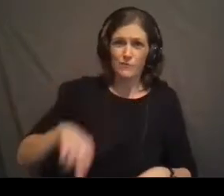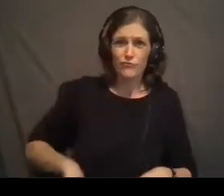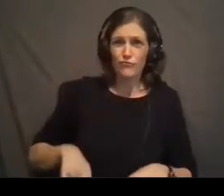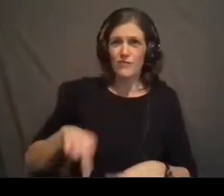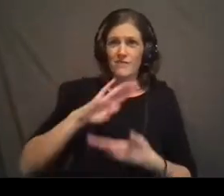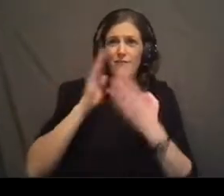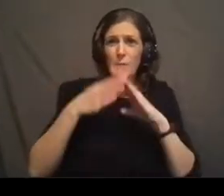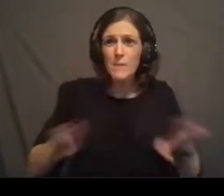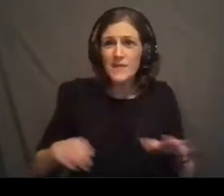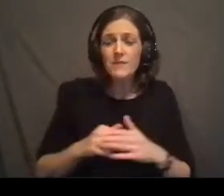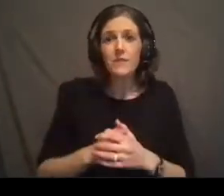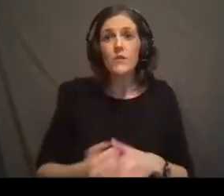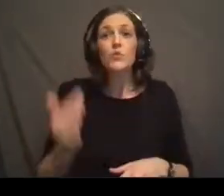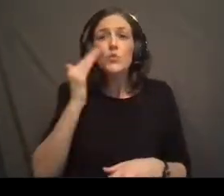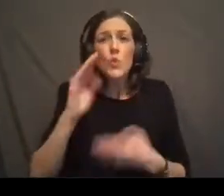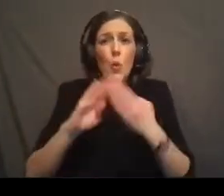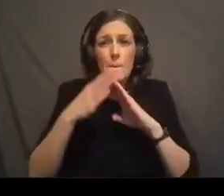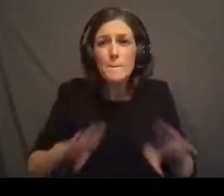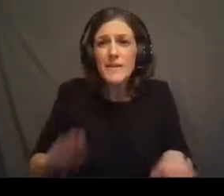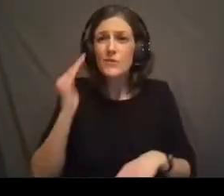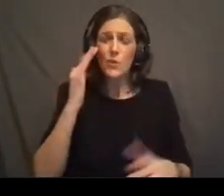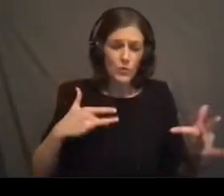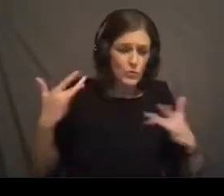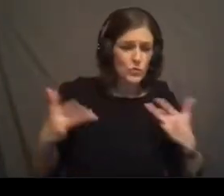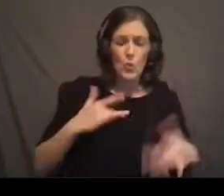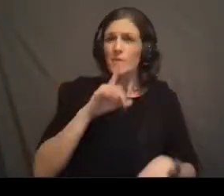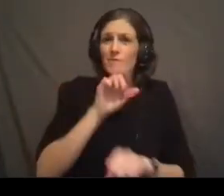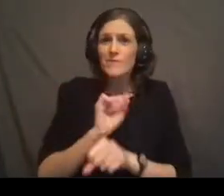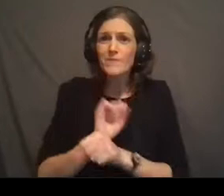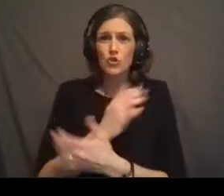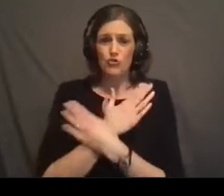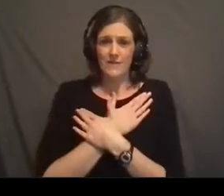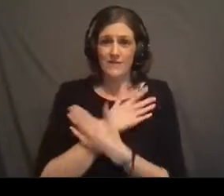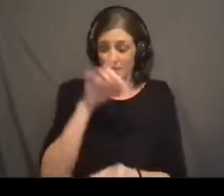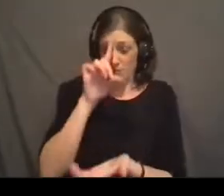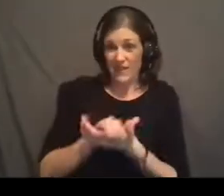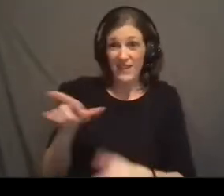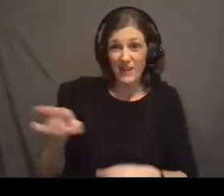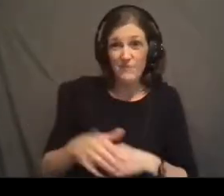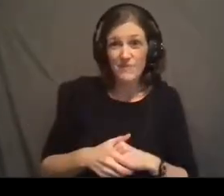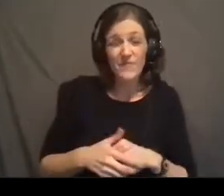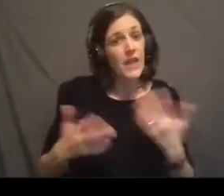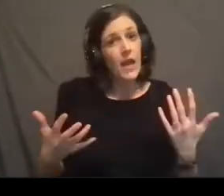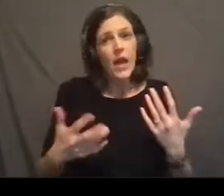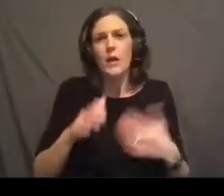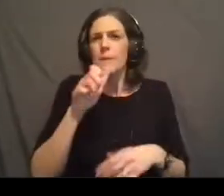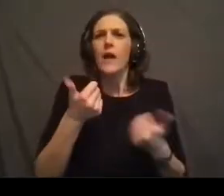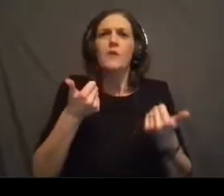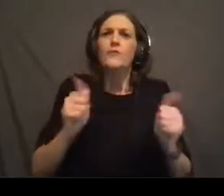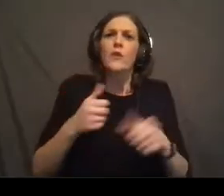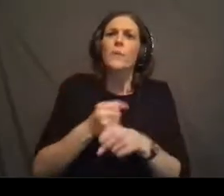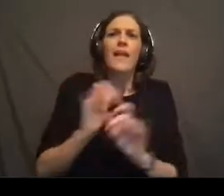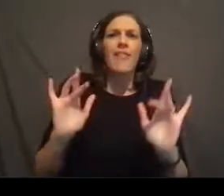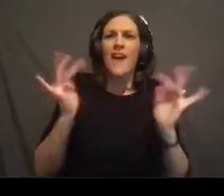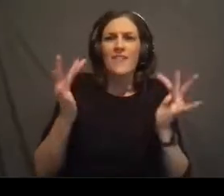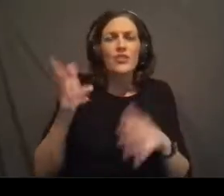To know peace, to know joy and true rest is to believe in him. And I'm not trying to make light of it. I just heard